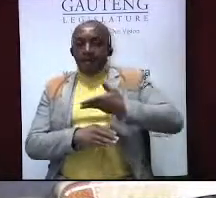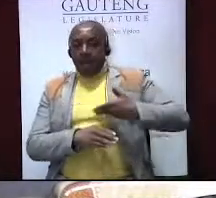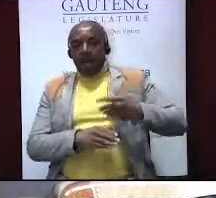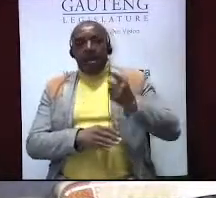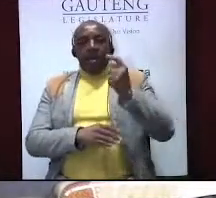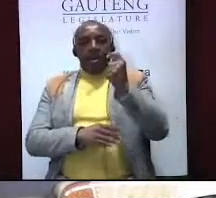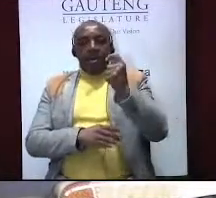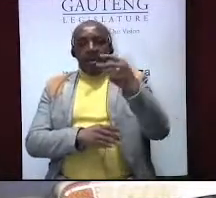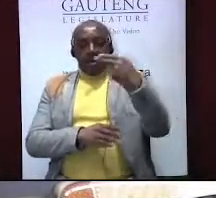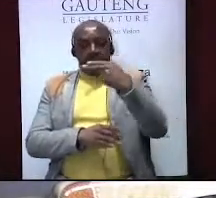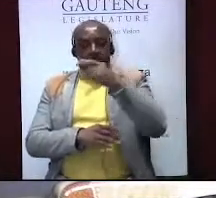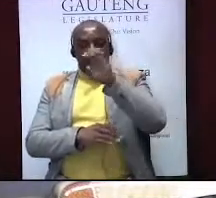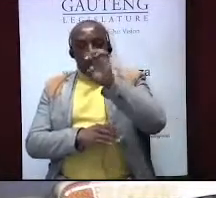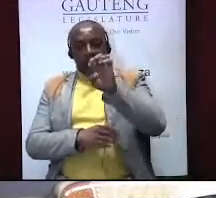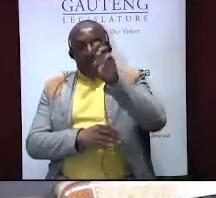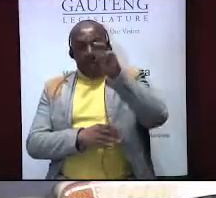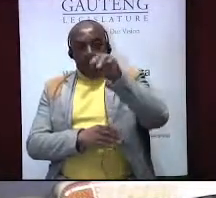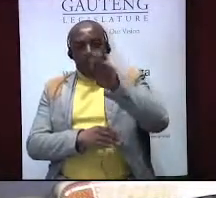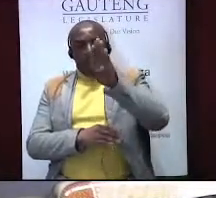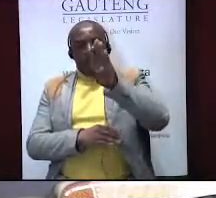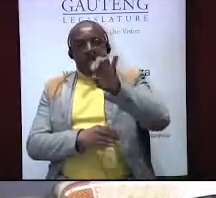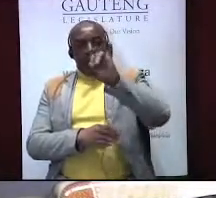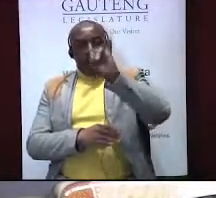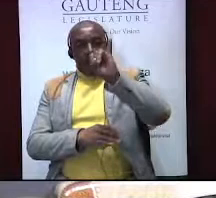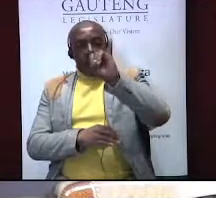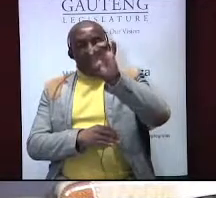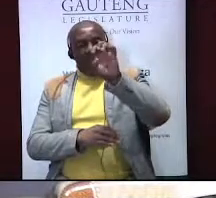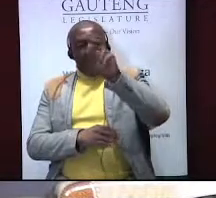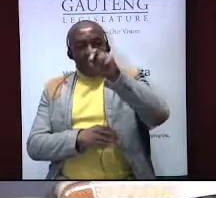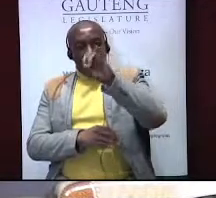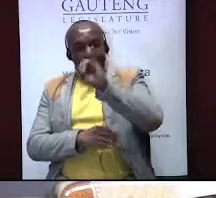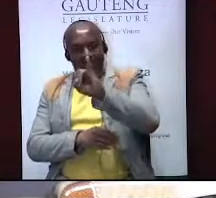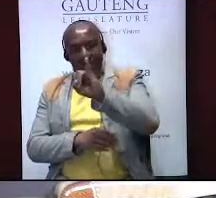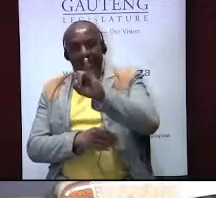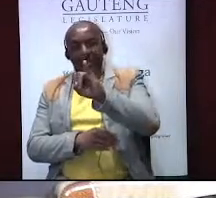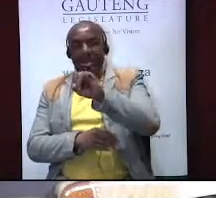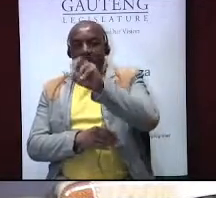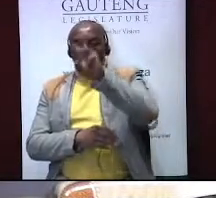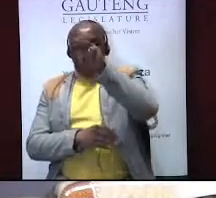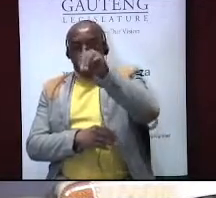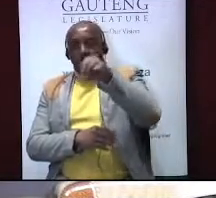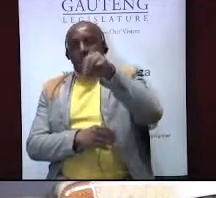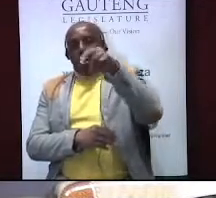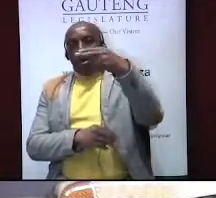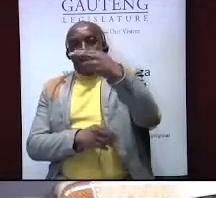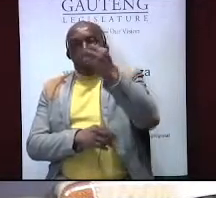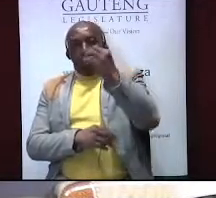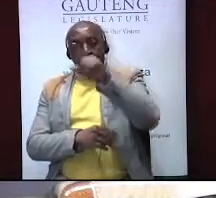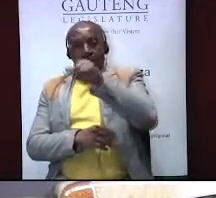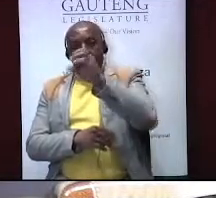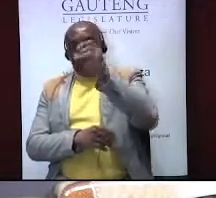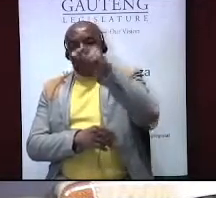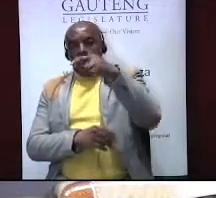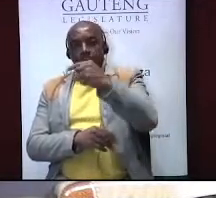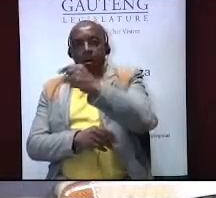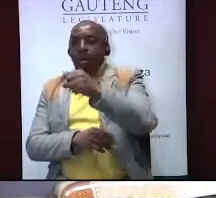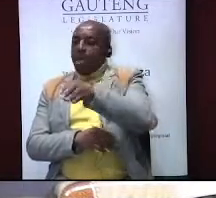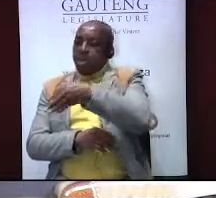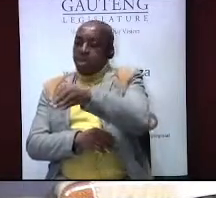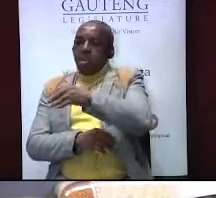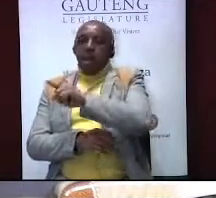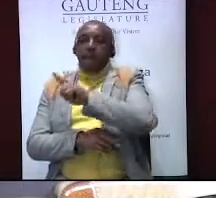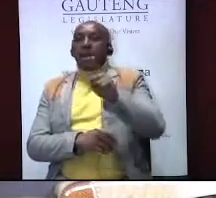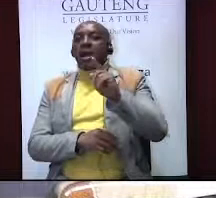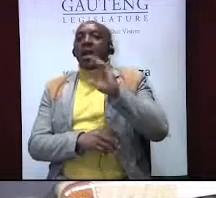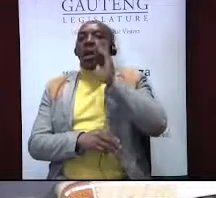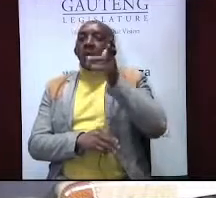Thembeni Mhlongo. She's not here with us physically. She has joined on the virtual platform. I'm going to